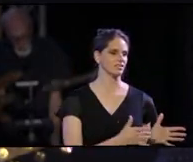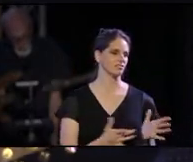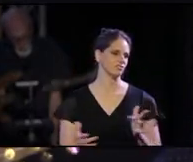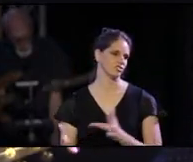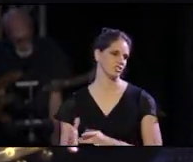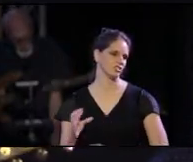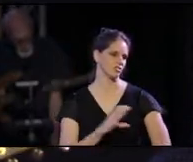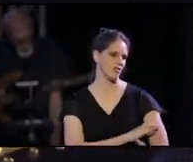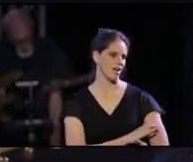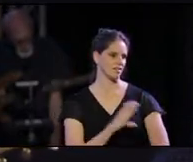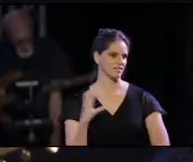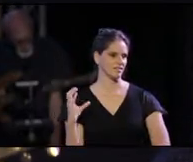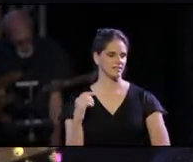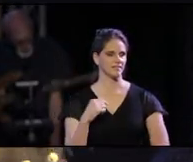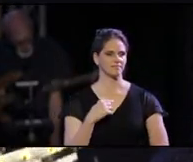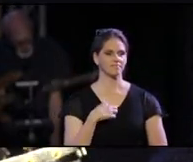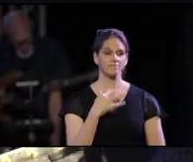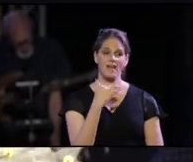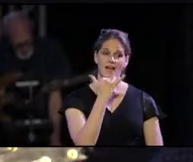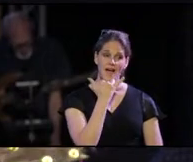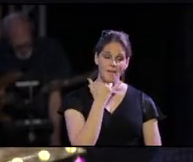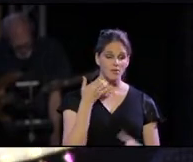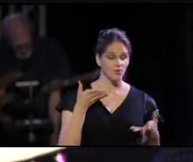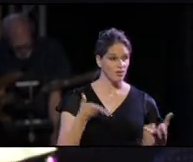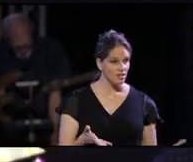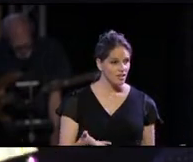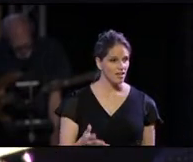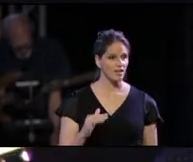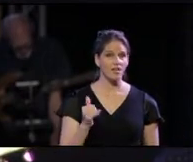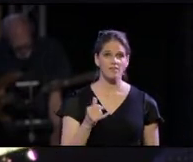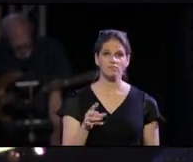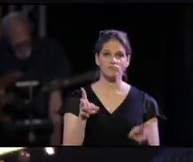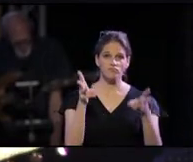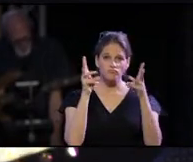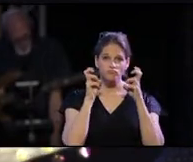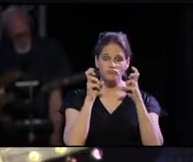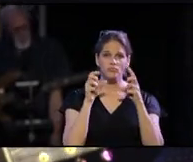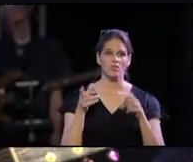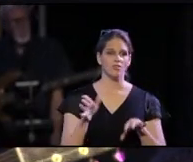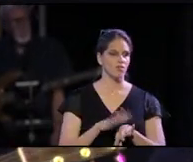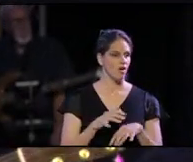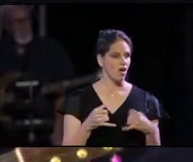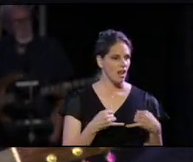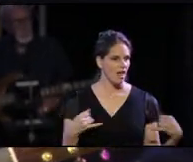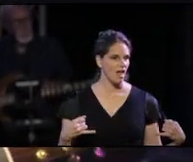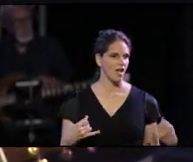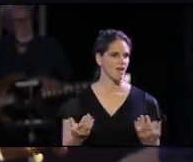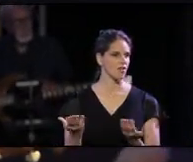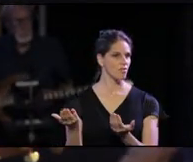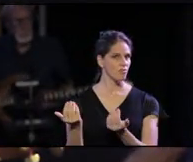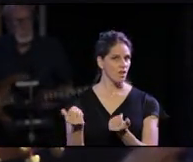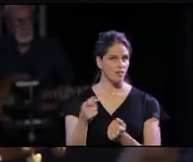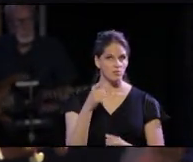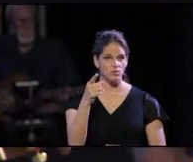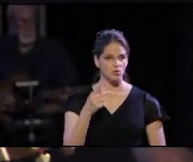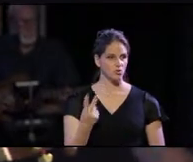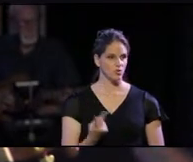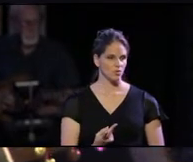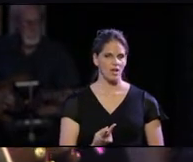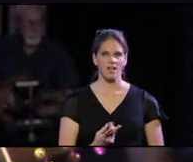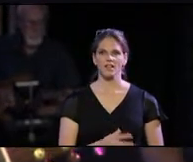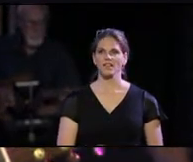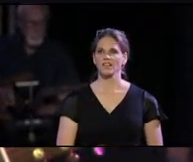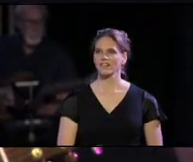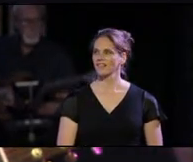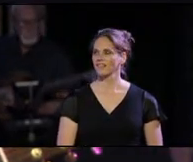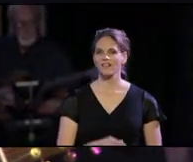you're here today. If you're joining us online, a super, super special welcome to you as well. I pray that you are munching on some Easter eggs right now.